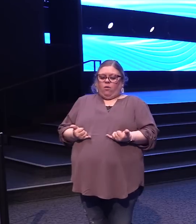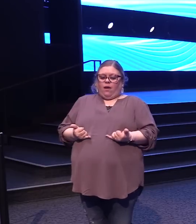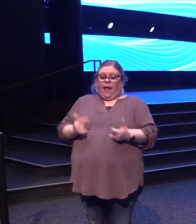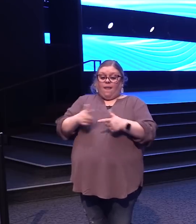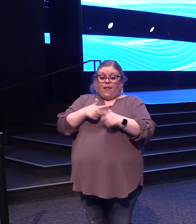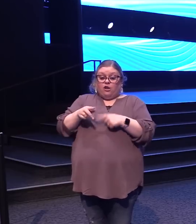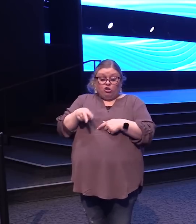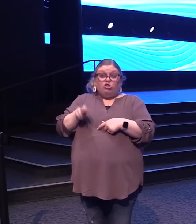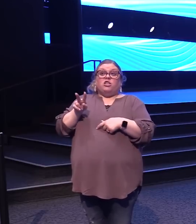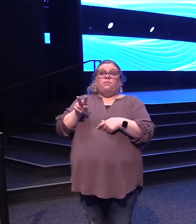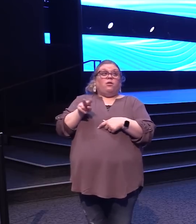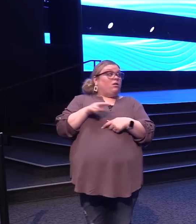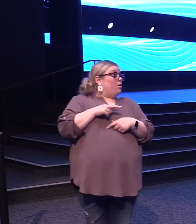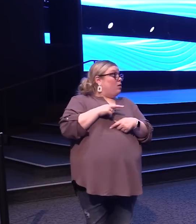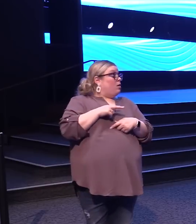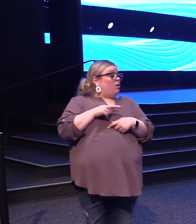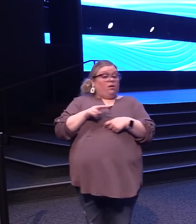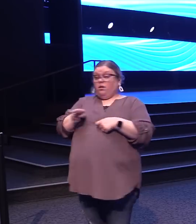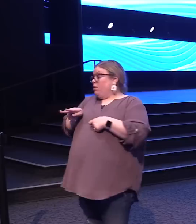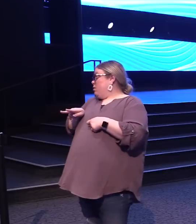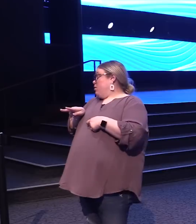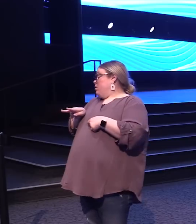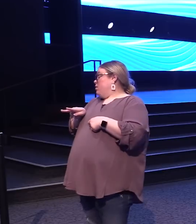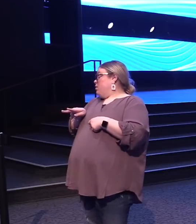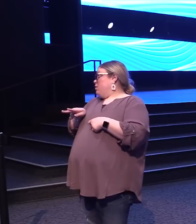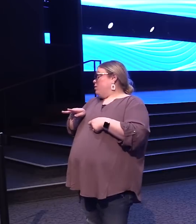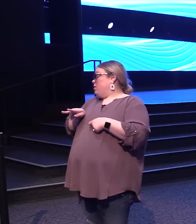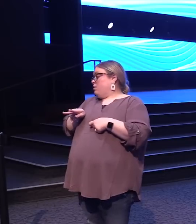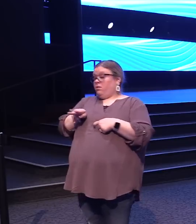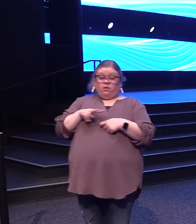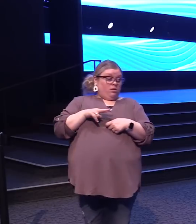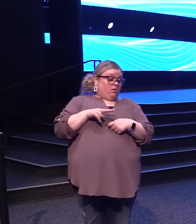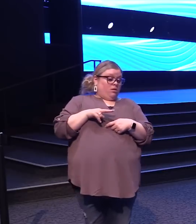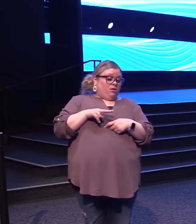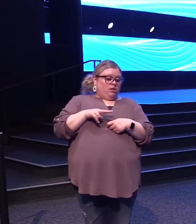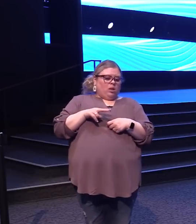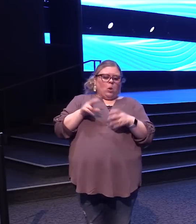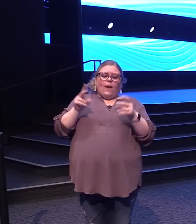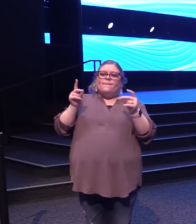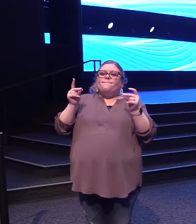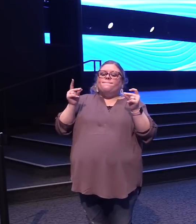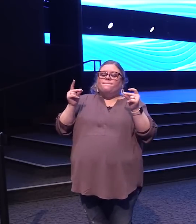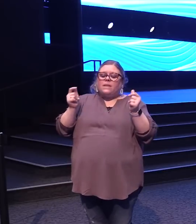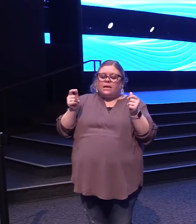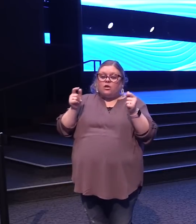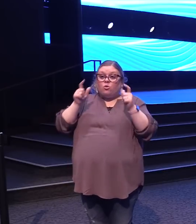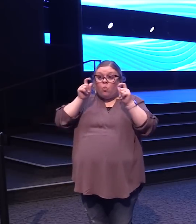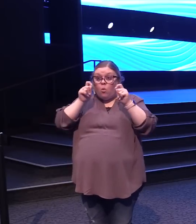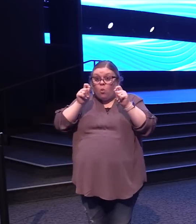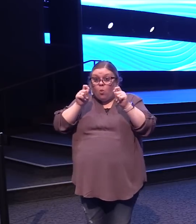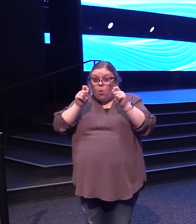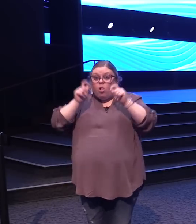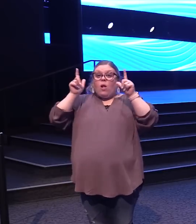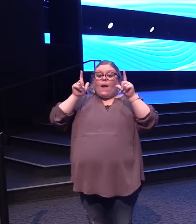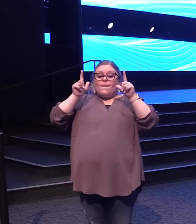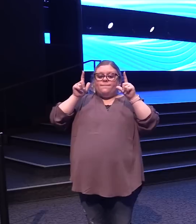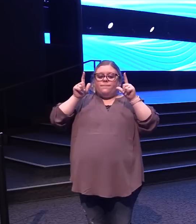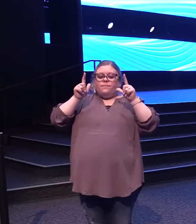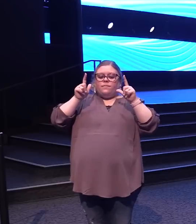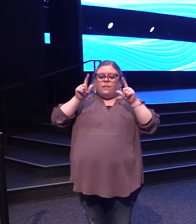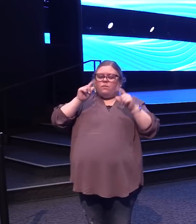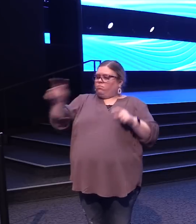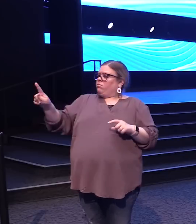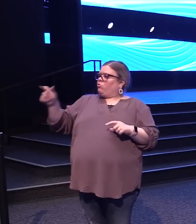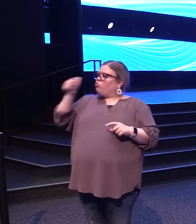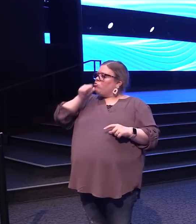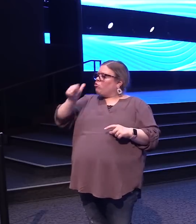then she looks up and looks around to see what would happen. And immediately, as she opens her eyes, she spots